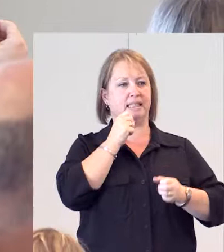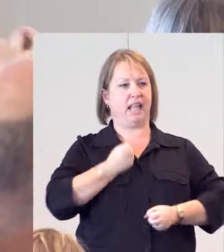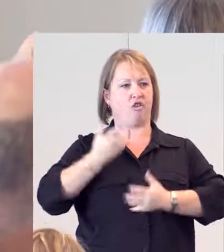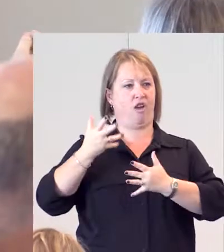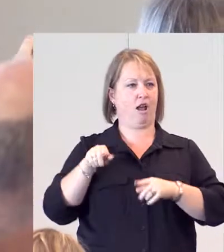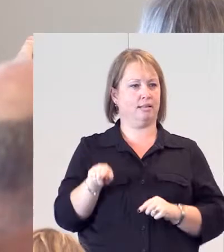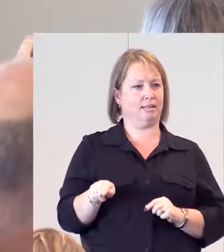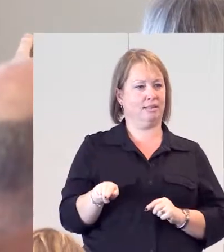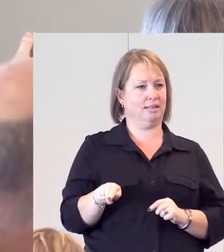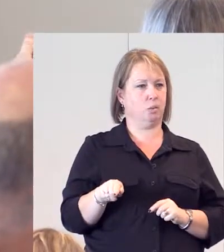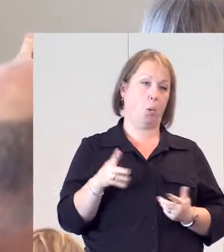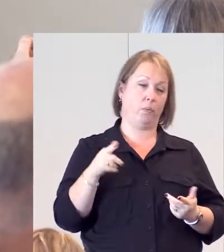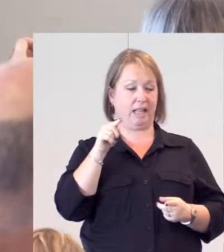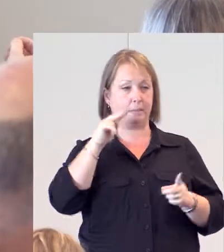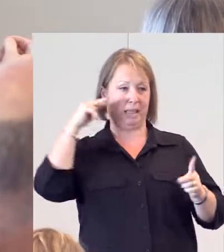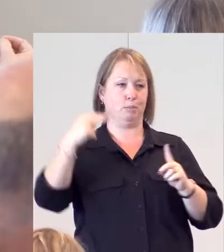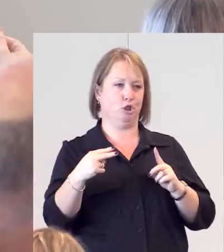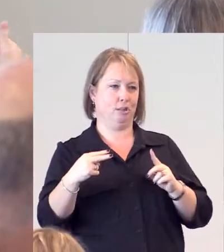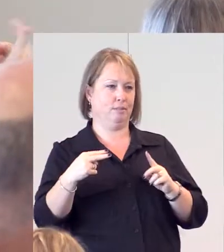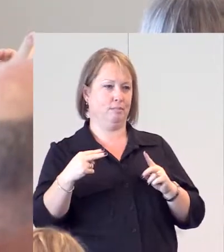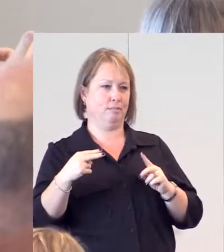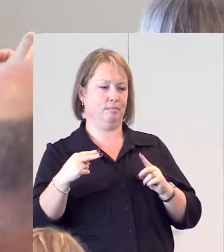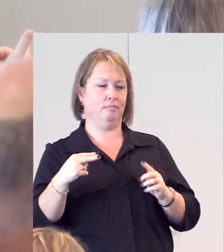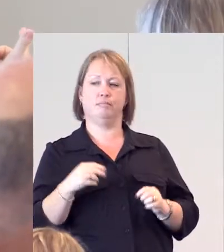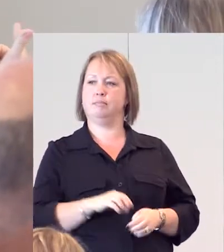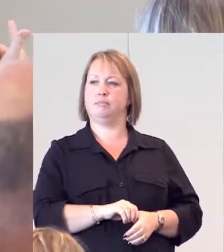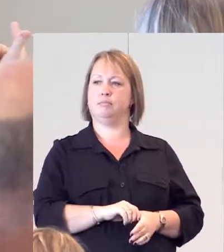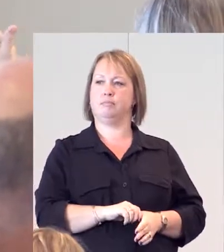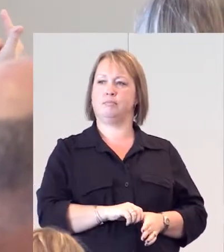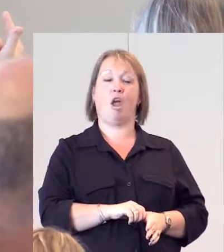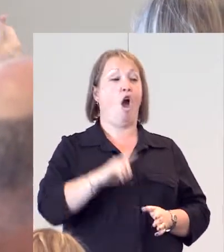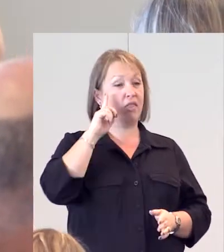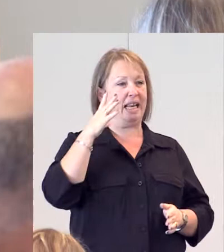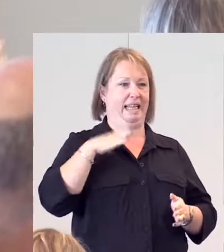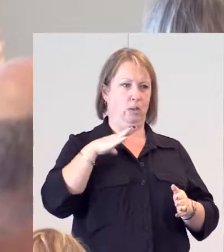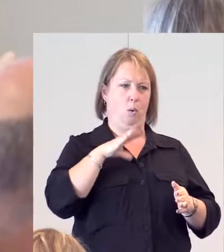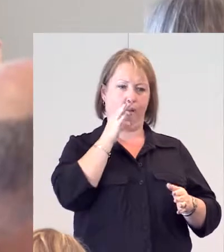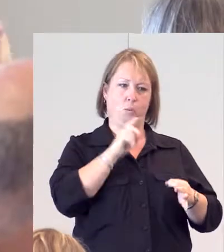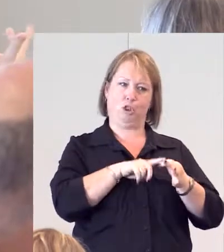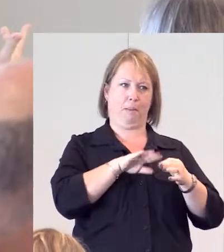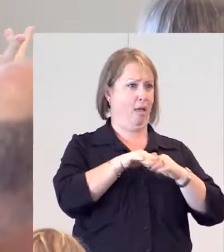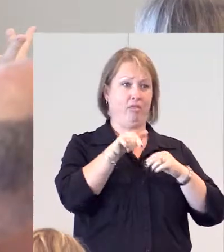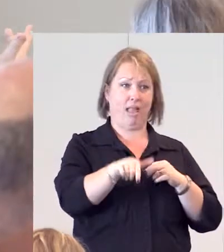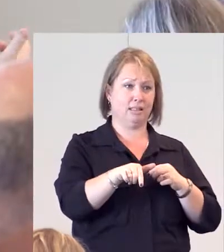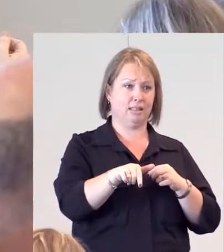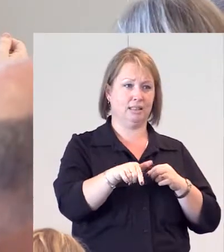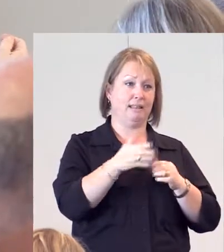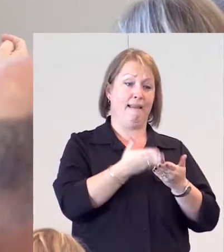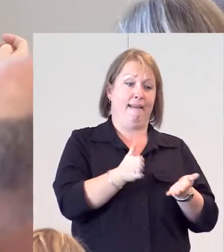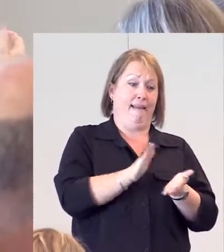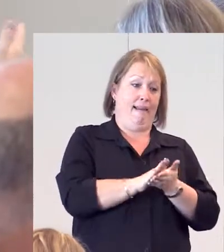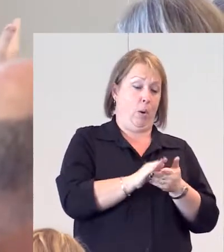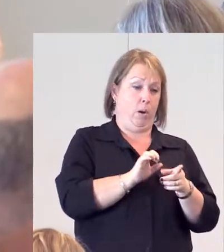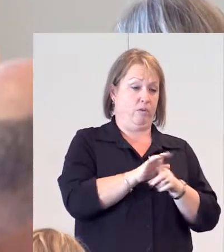a perceived feeling anyway. And I think there needs to be some questions asked around that and maybe looked at in a data way.